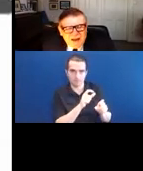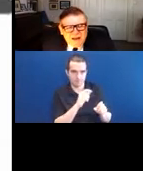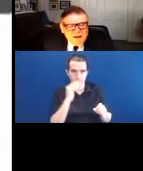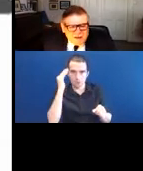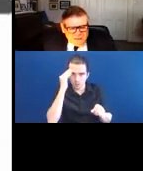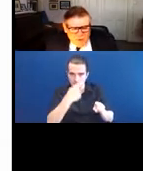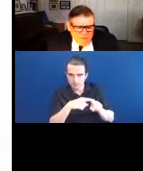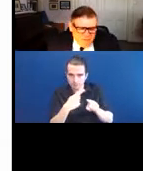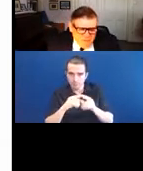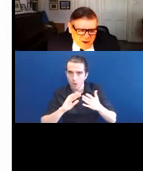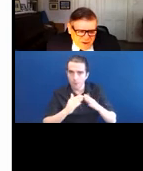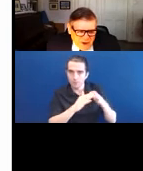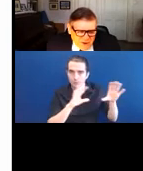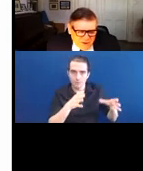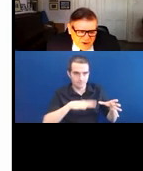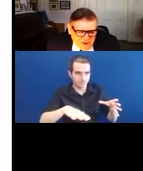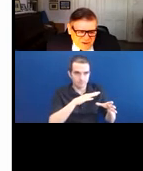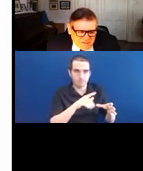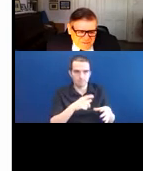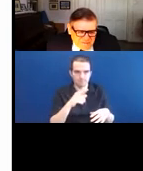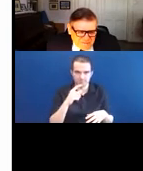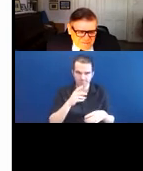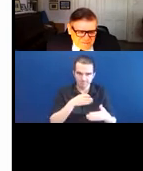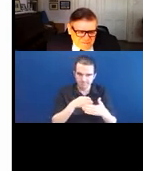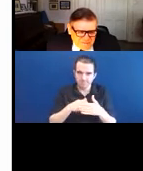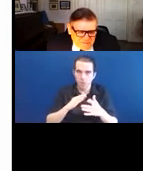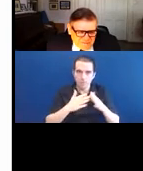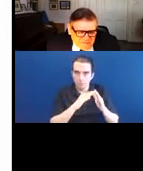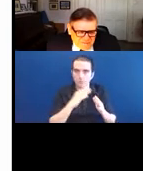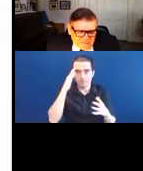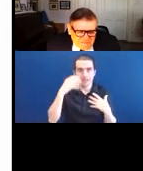this. So some more from Michael now on this.